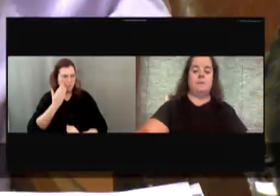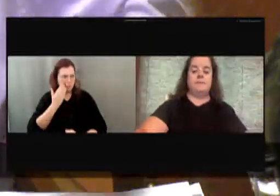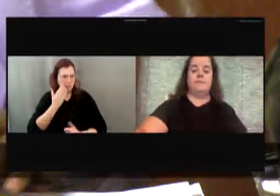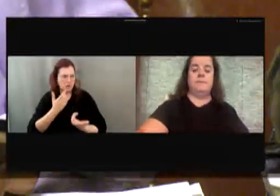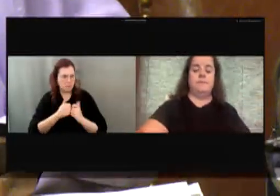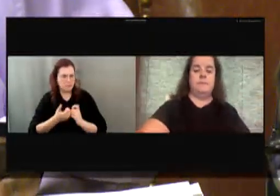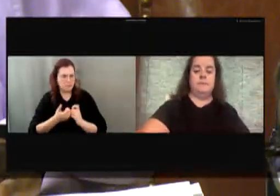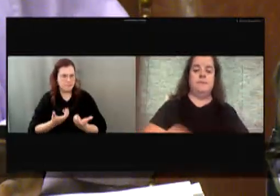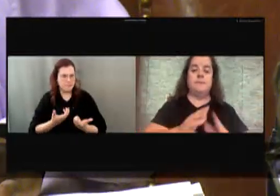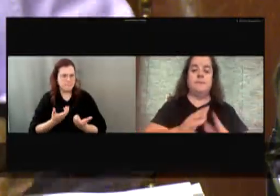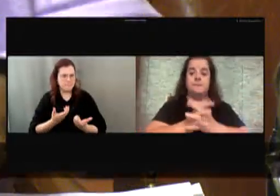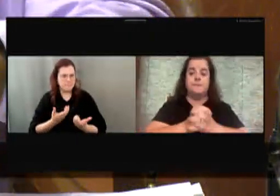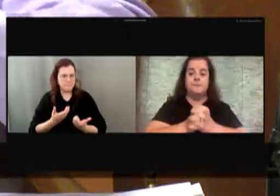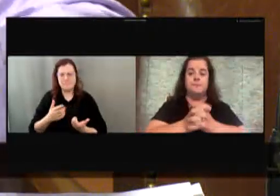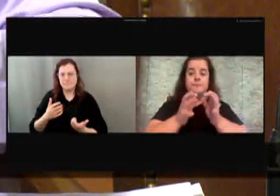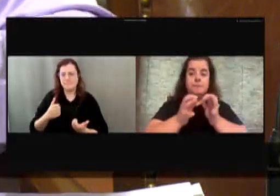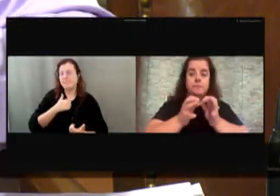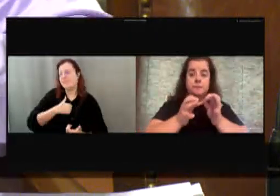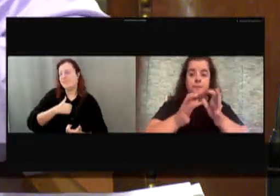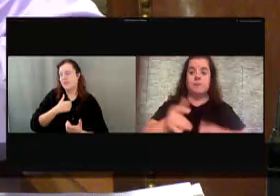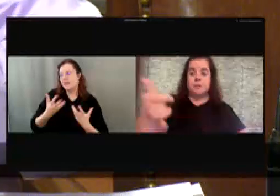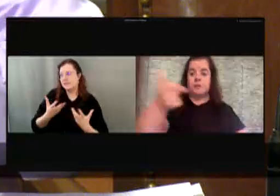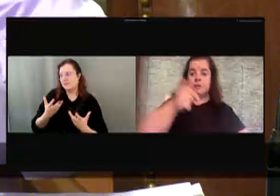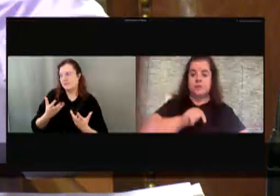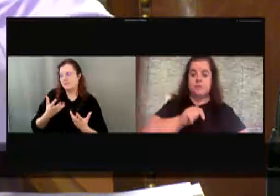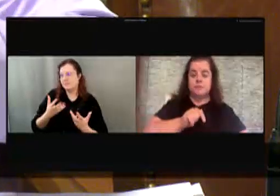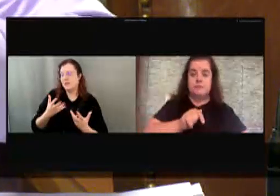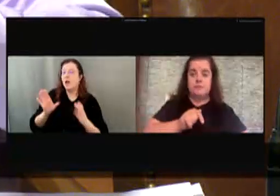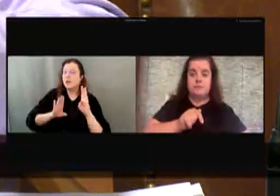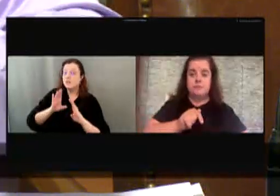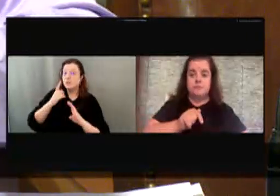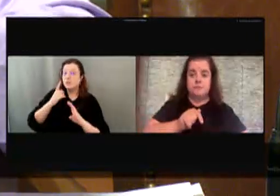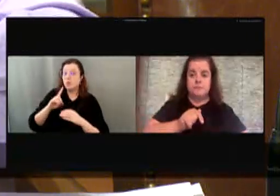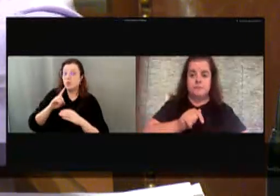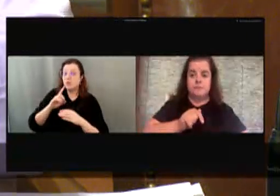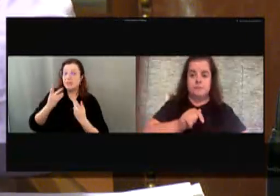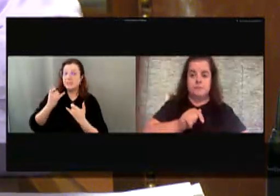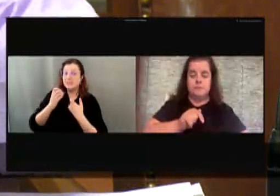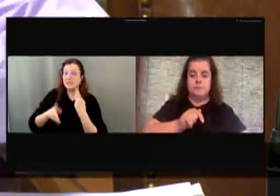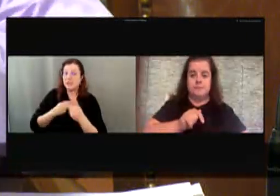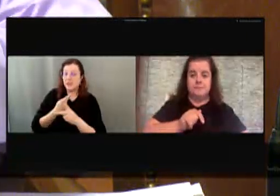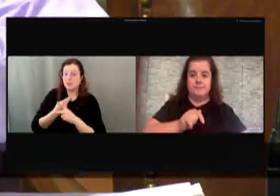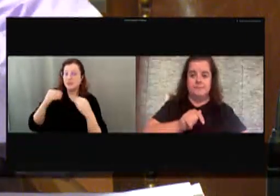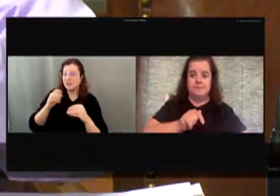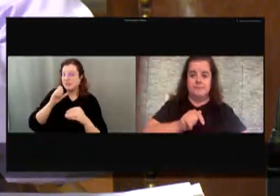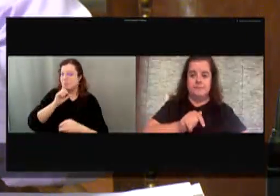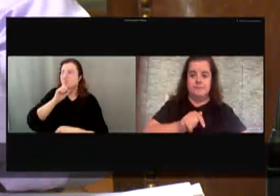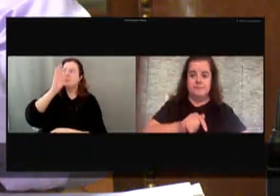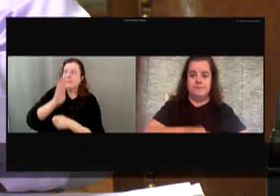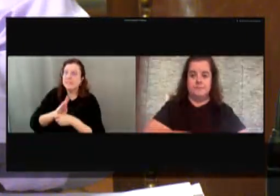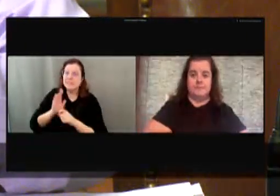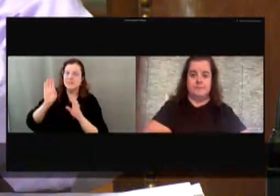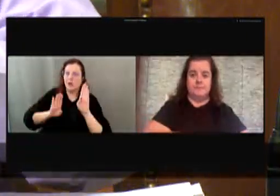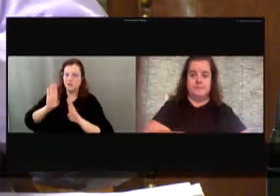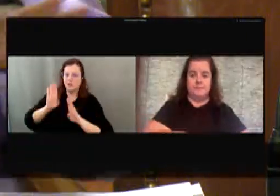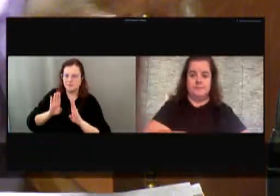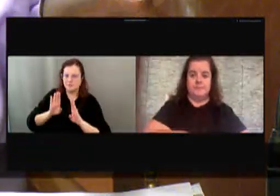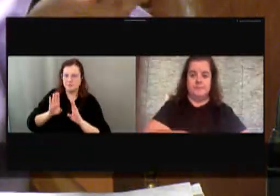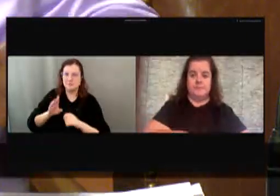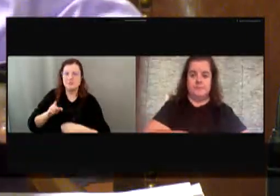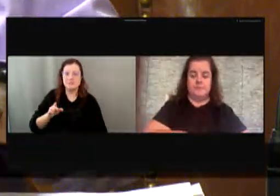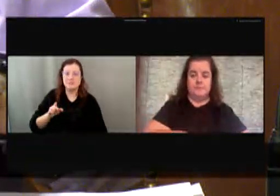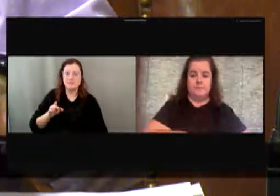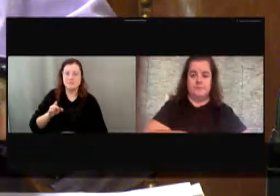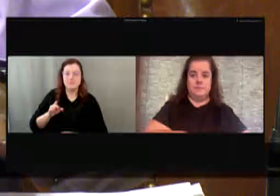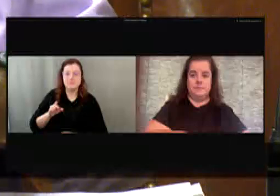it's a higher. Sorry, price. That's just the term for this type of sale. It's not an auction per se. The auction per se happens. Sorry,